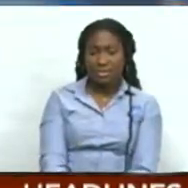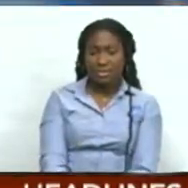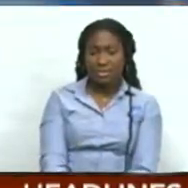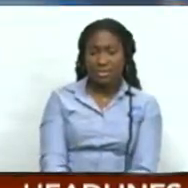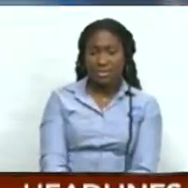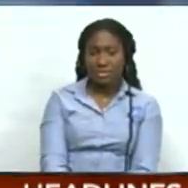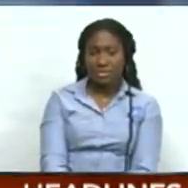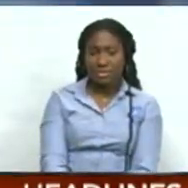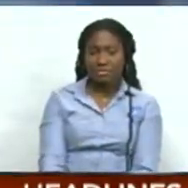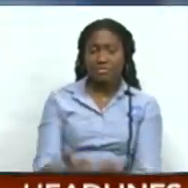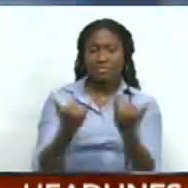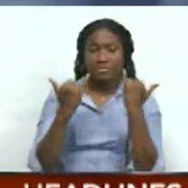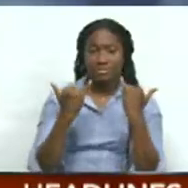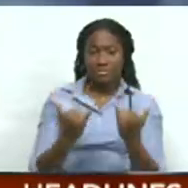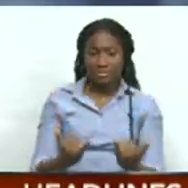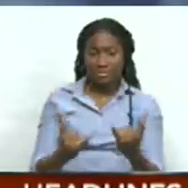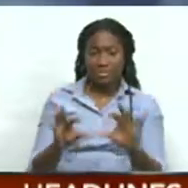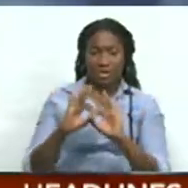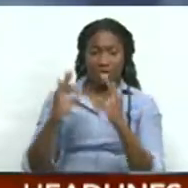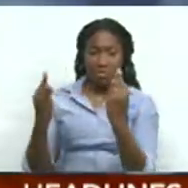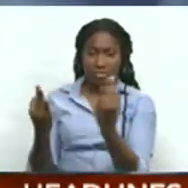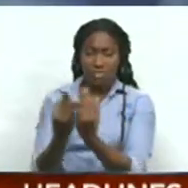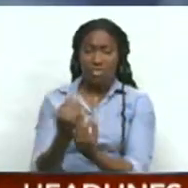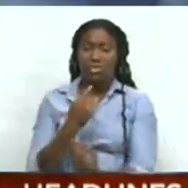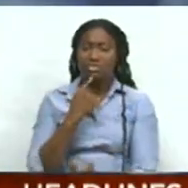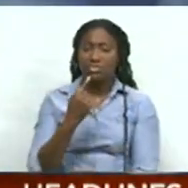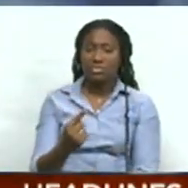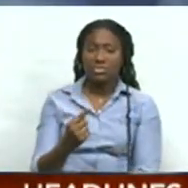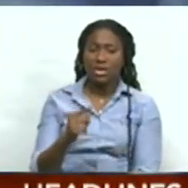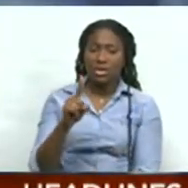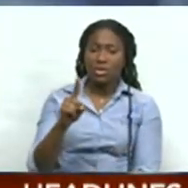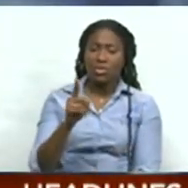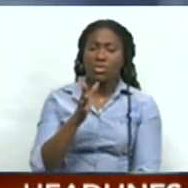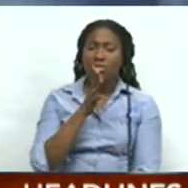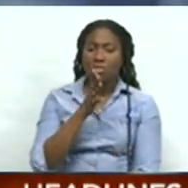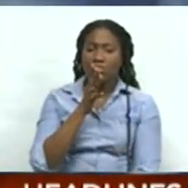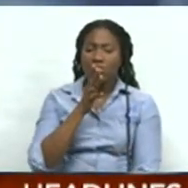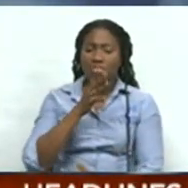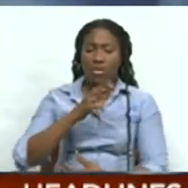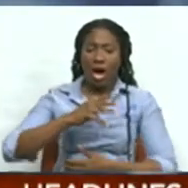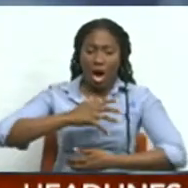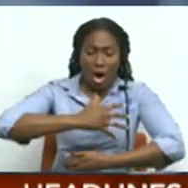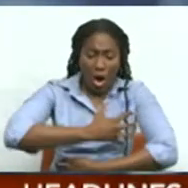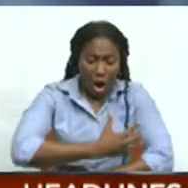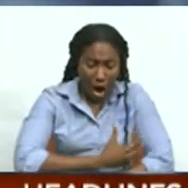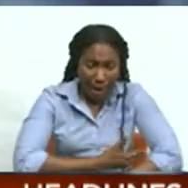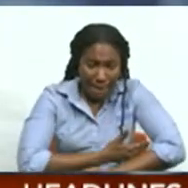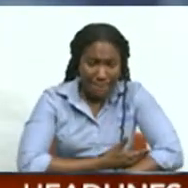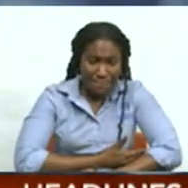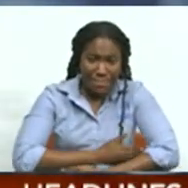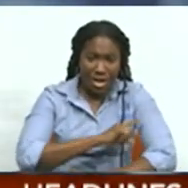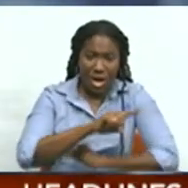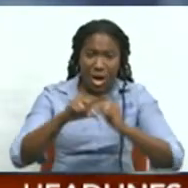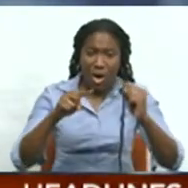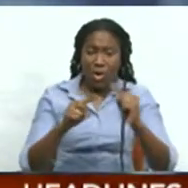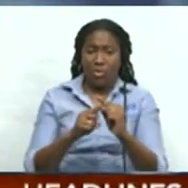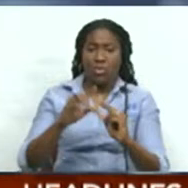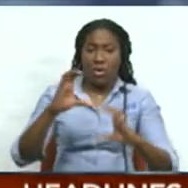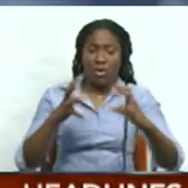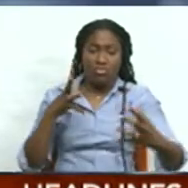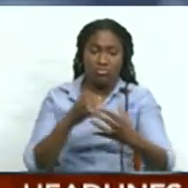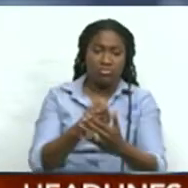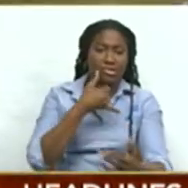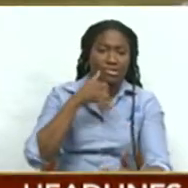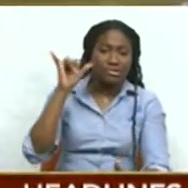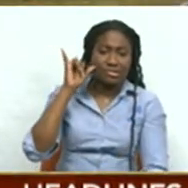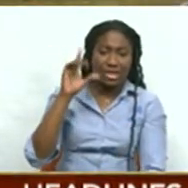Now to this, relatives say young mother Simran Rahamat shielded her baby with her body during a head-on collision in Debe yesterday, an act that saved